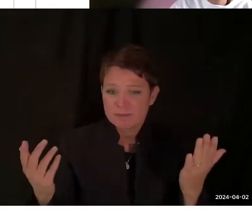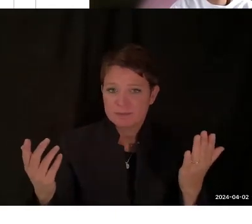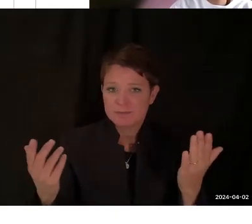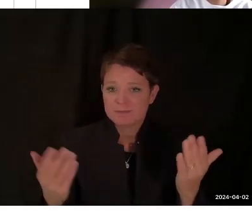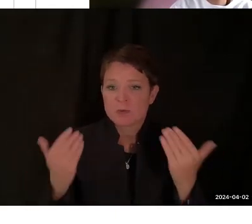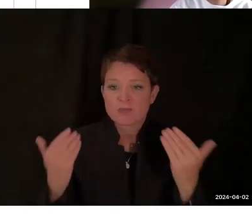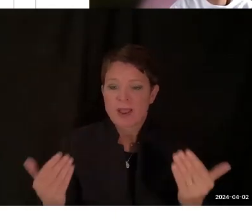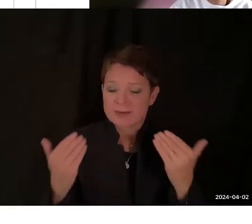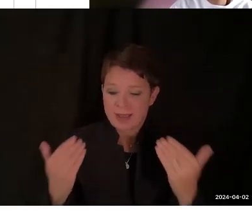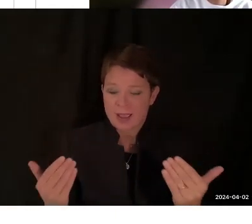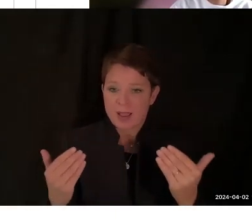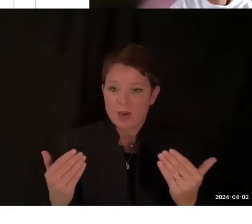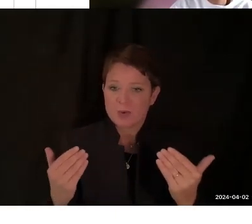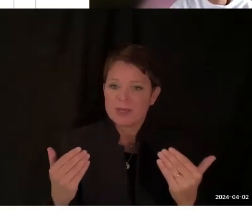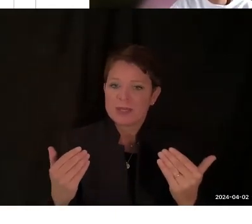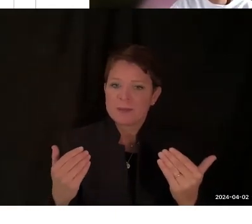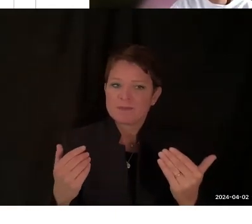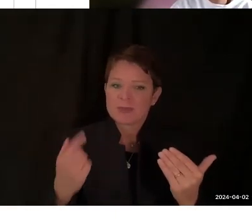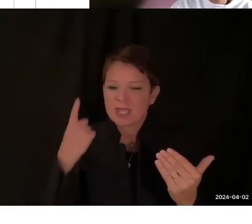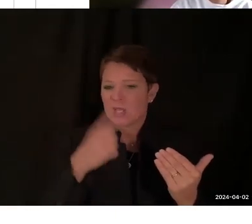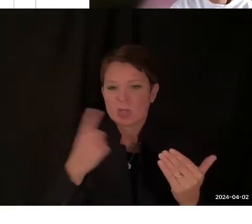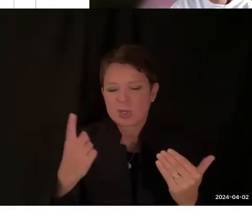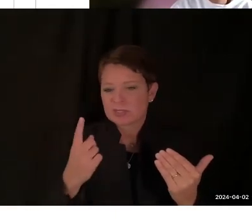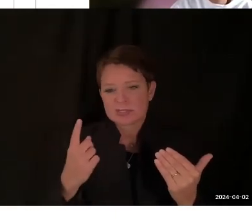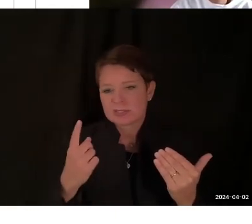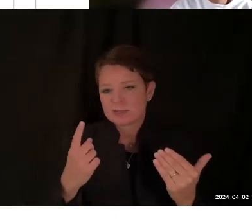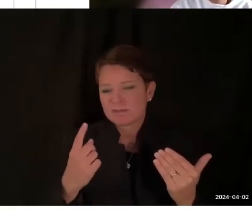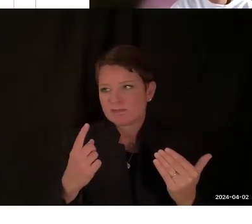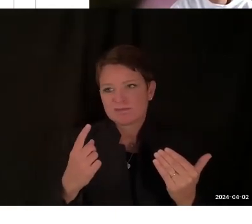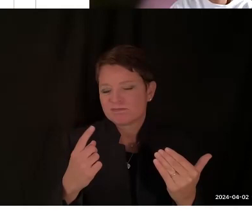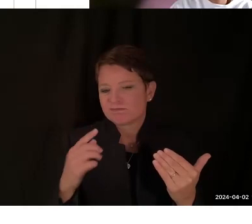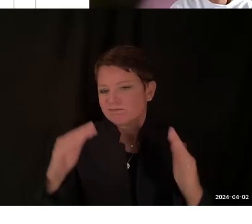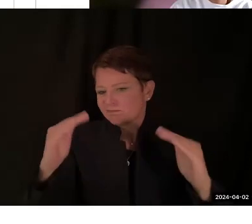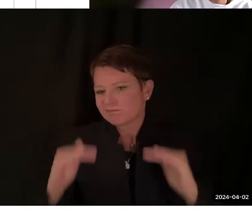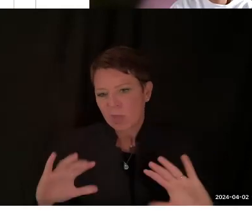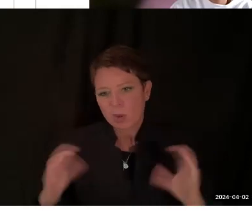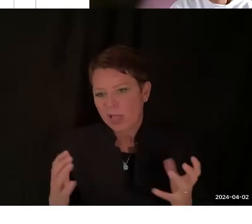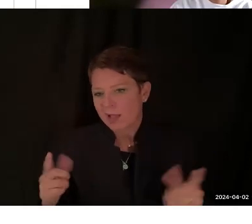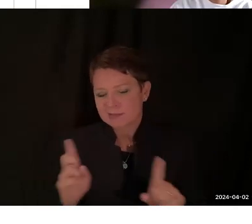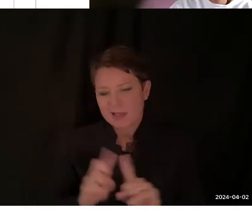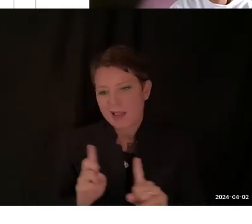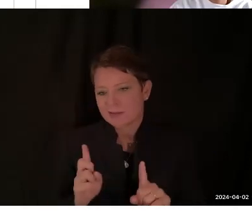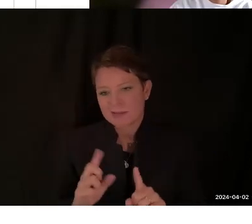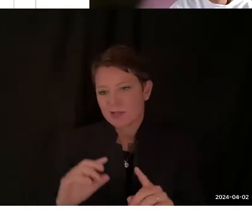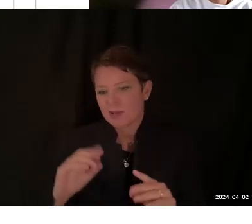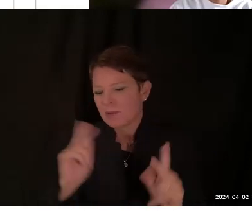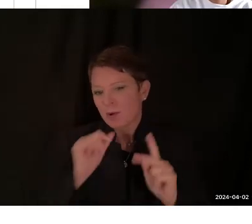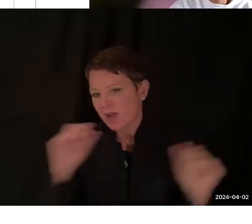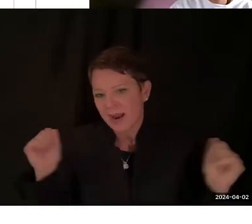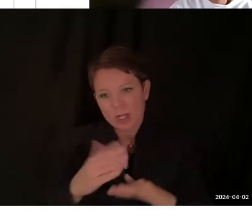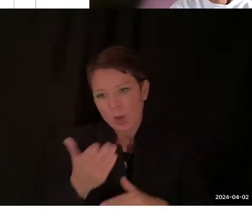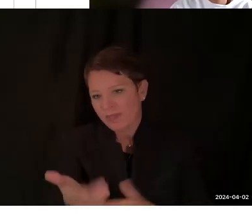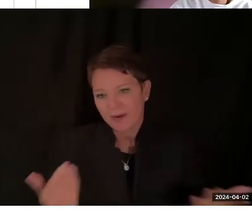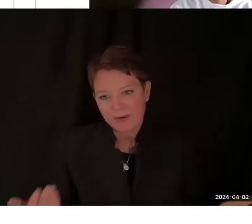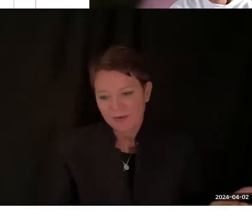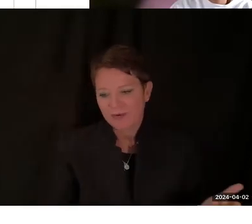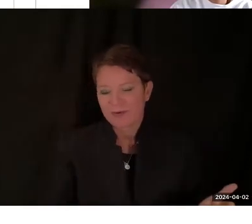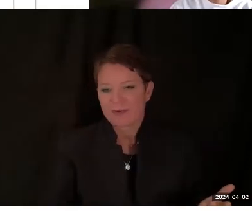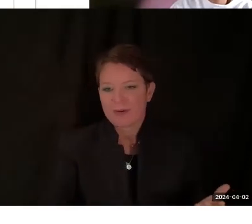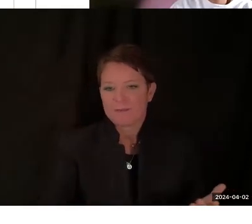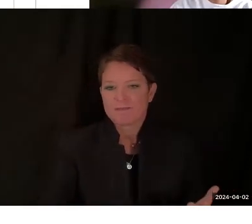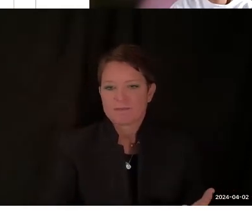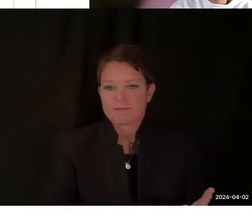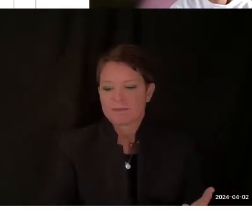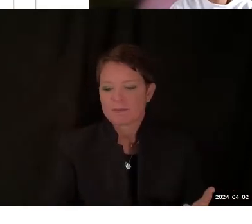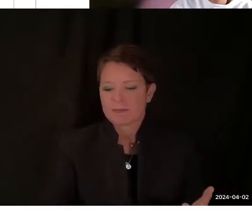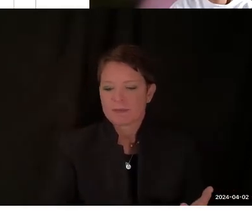right now it looks substandard or second rate as a destination. So I understand